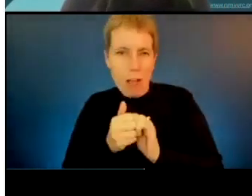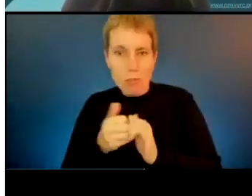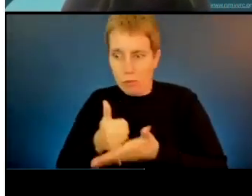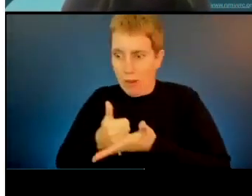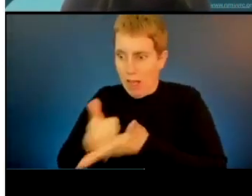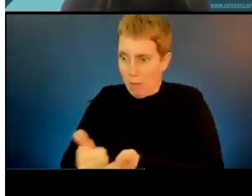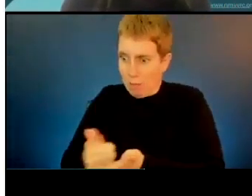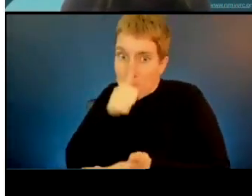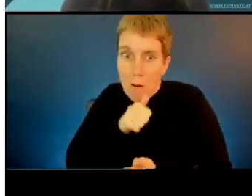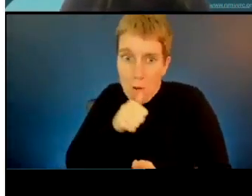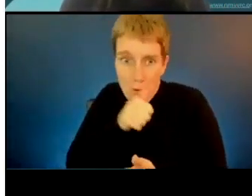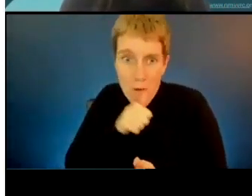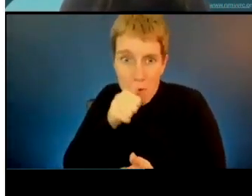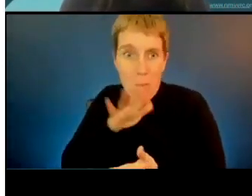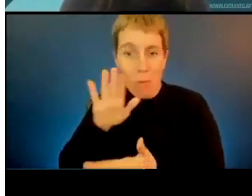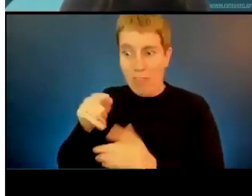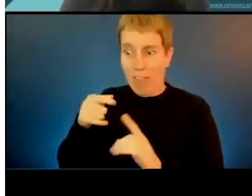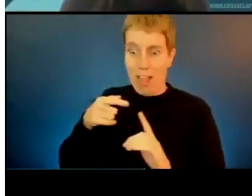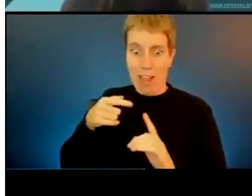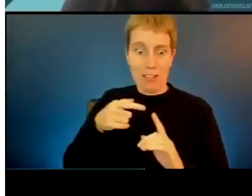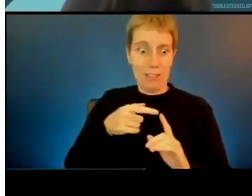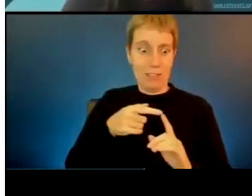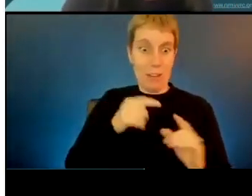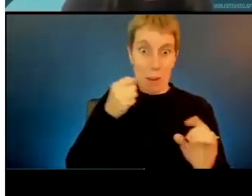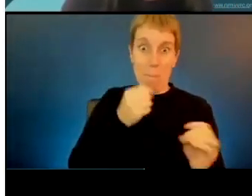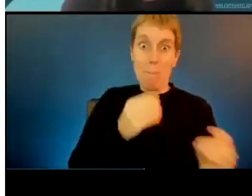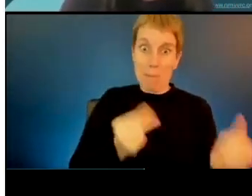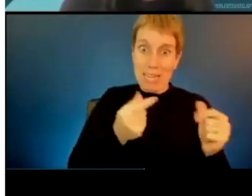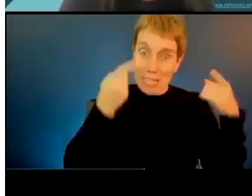that's really critical to long-term resilience and recovery.